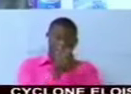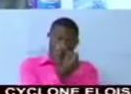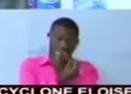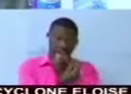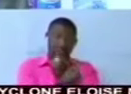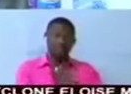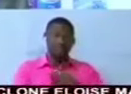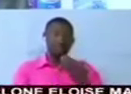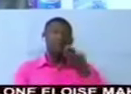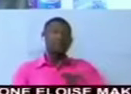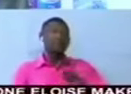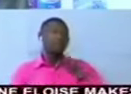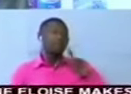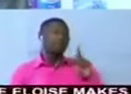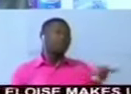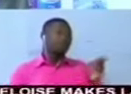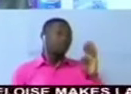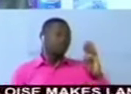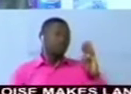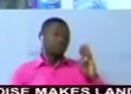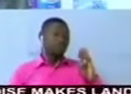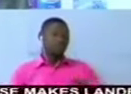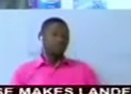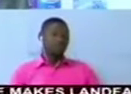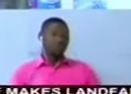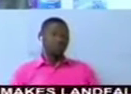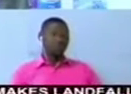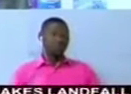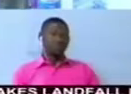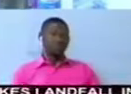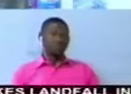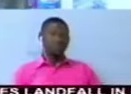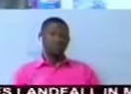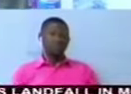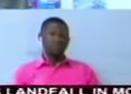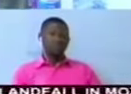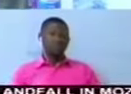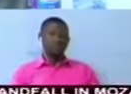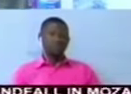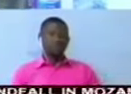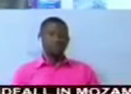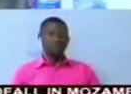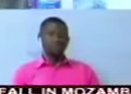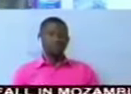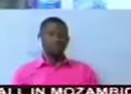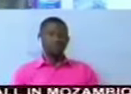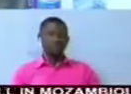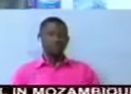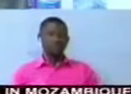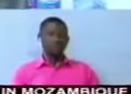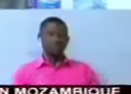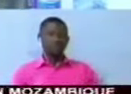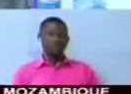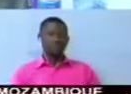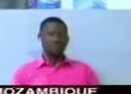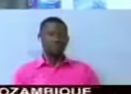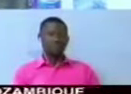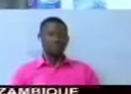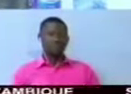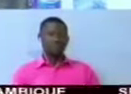Guinea-Bissauian. Ñu ngi len dora be ñu ngi len jor comme chaku gerte ñu ngi konan